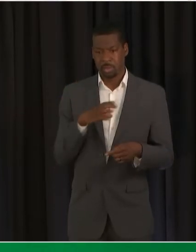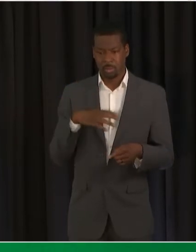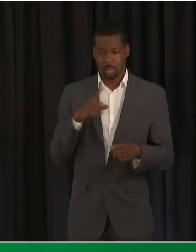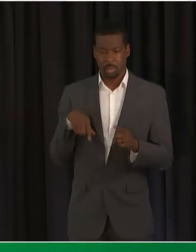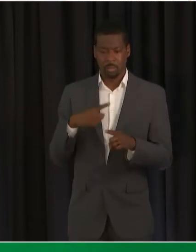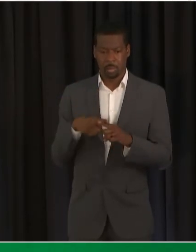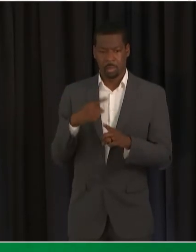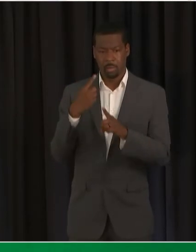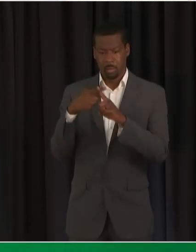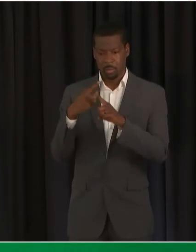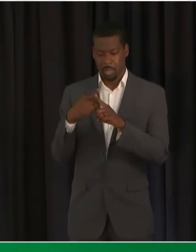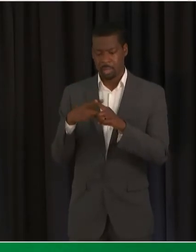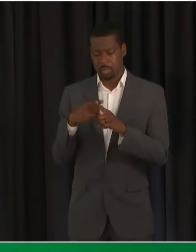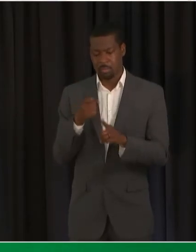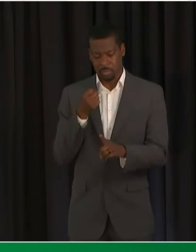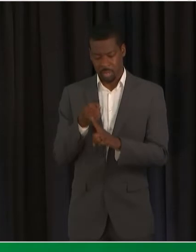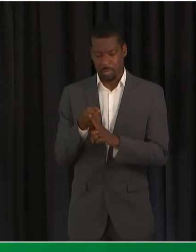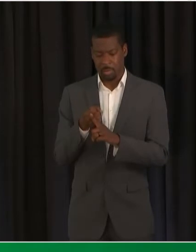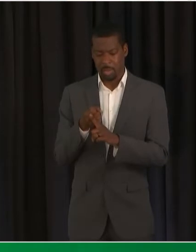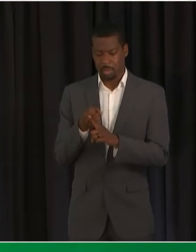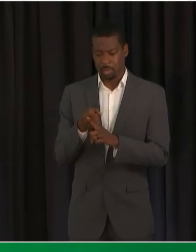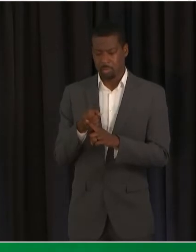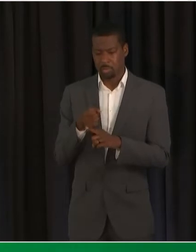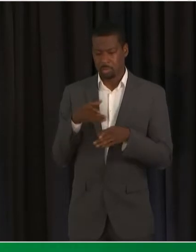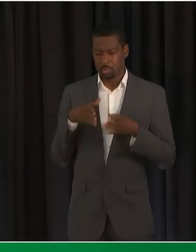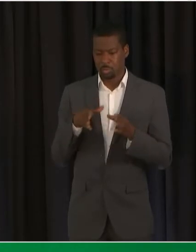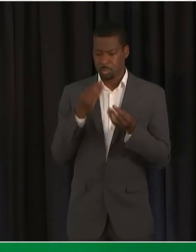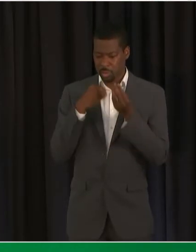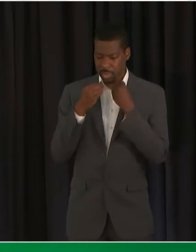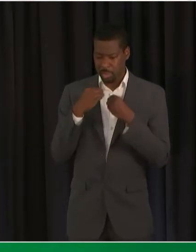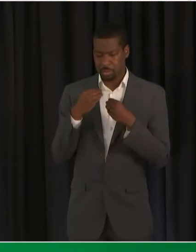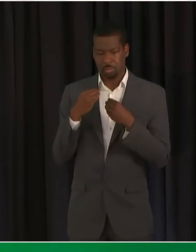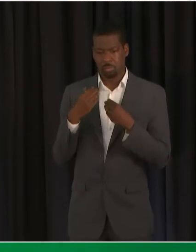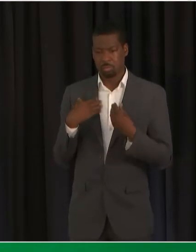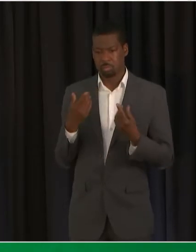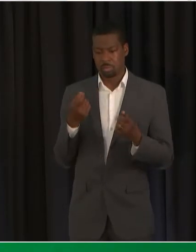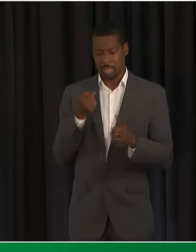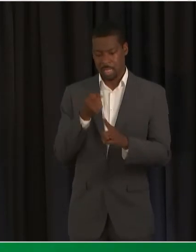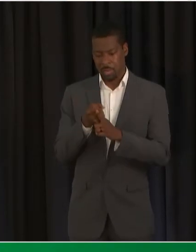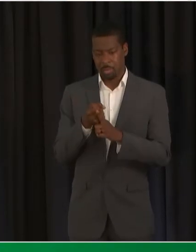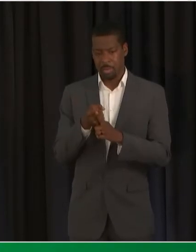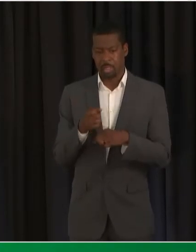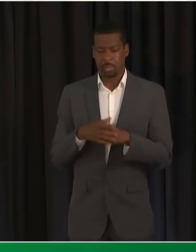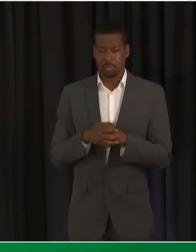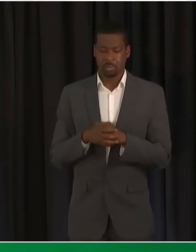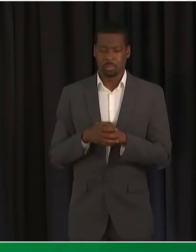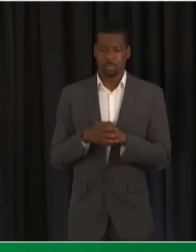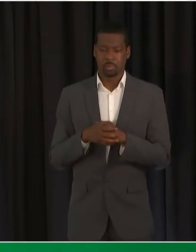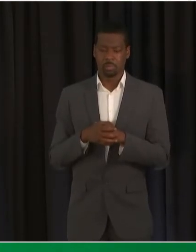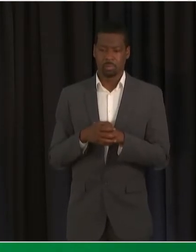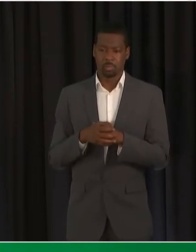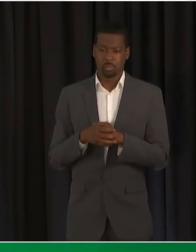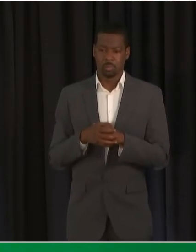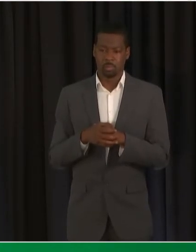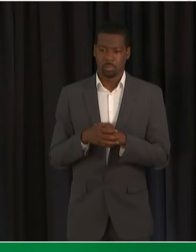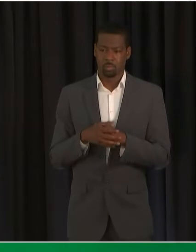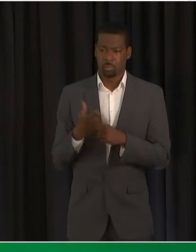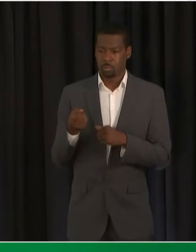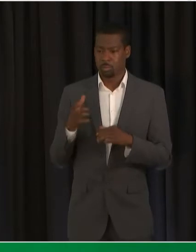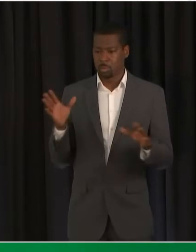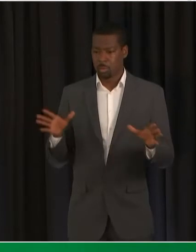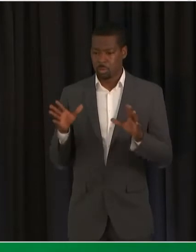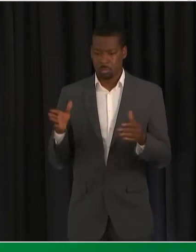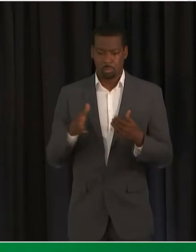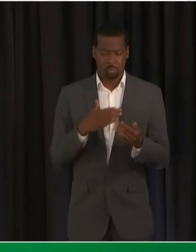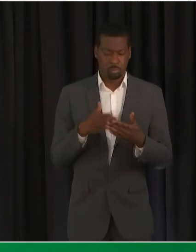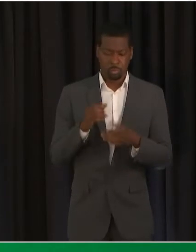positive impact that streeteries has had on the restaurant industry. So I want to highly encourage you all, whether